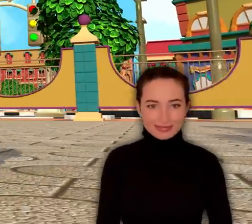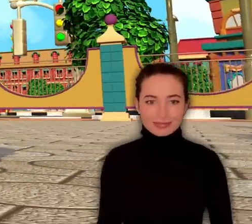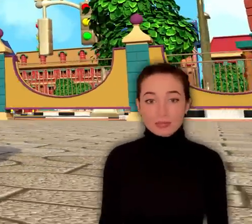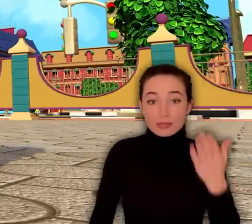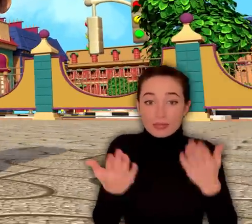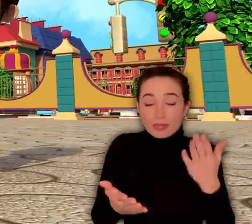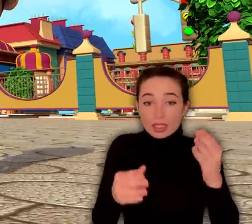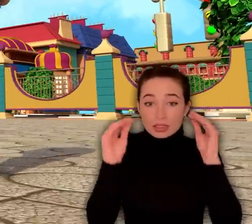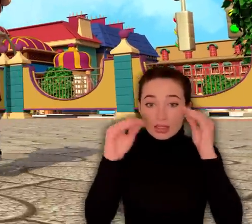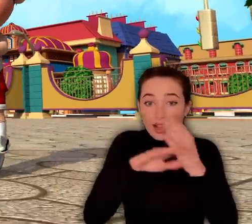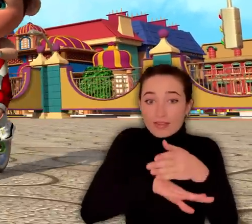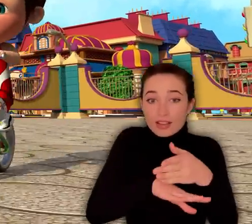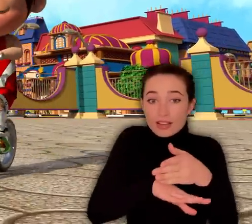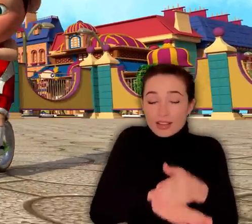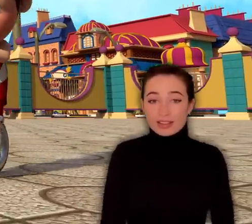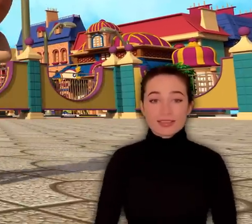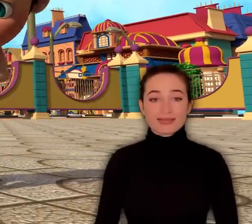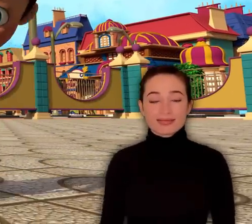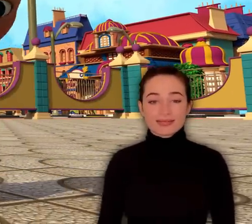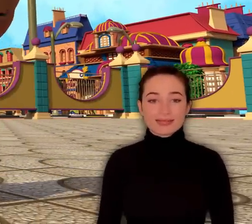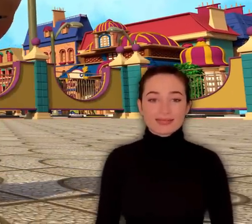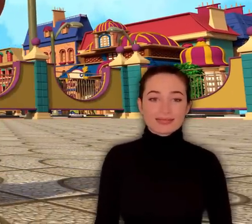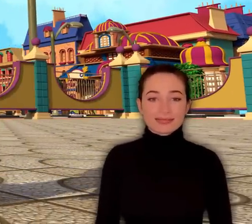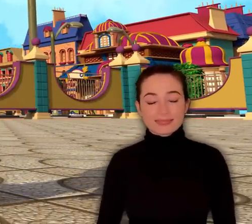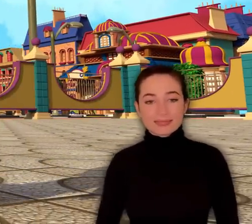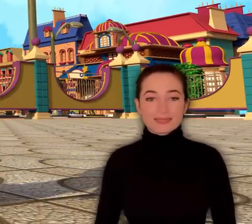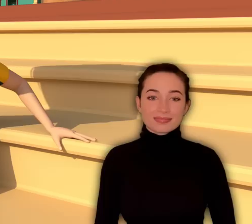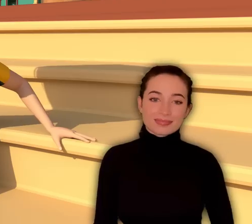Conquer it and maybe we'll teach it after